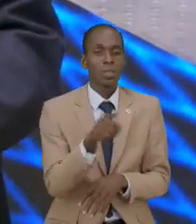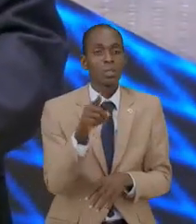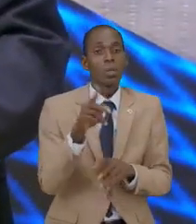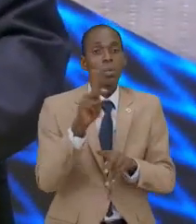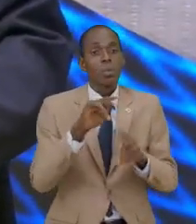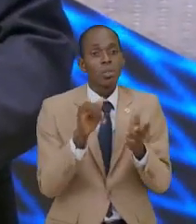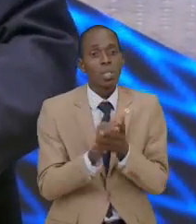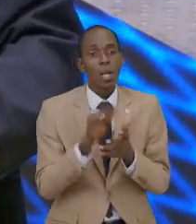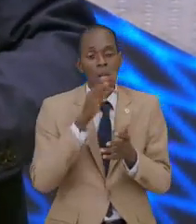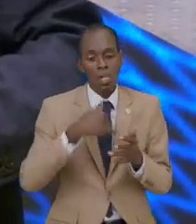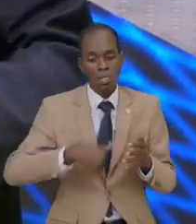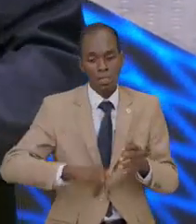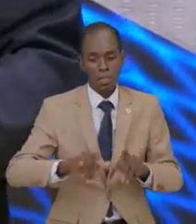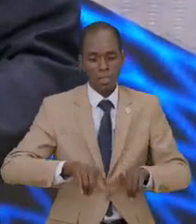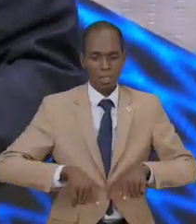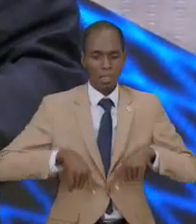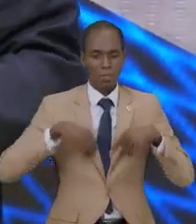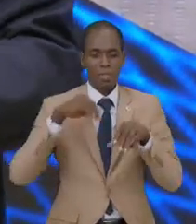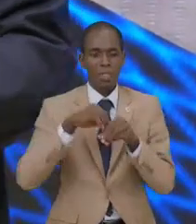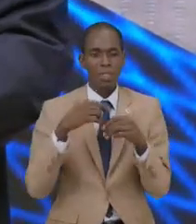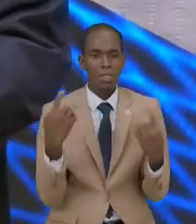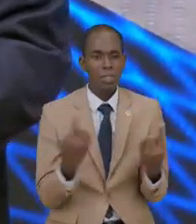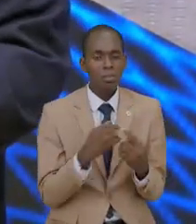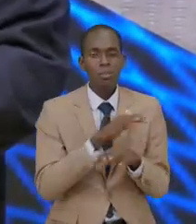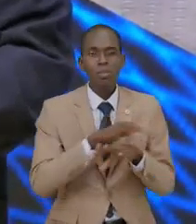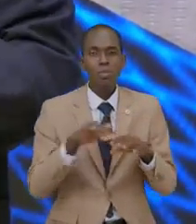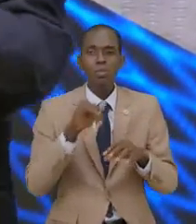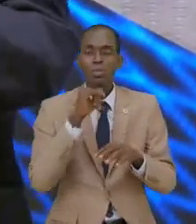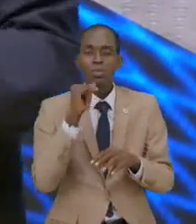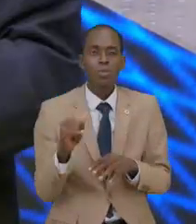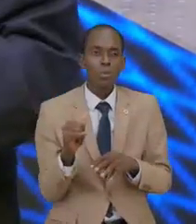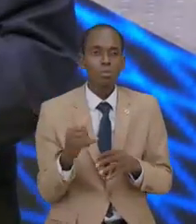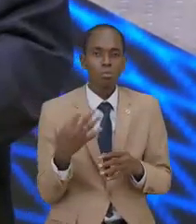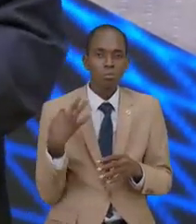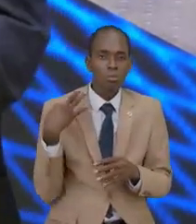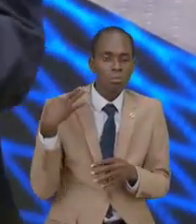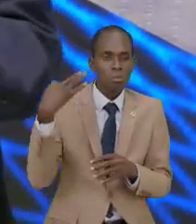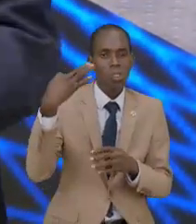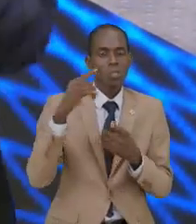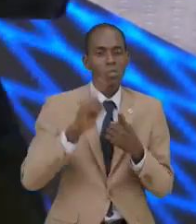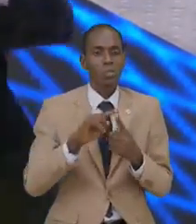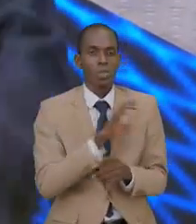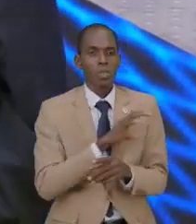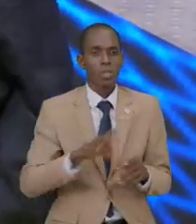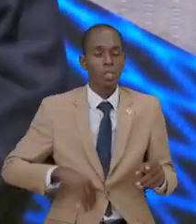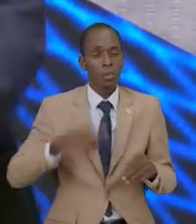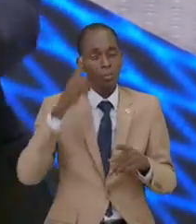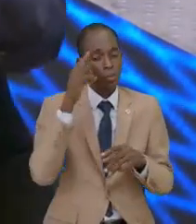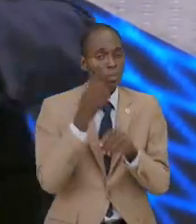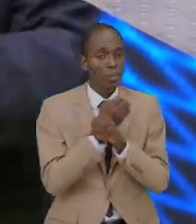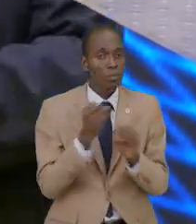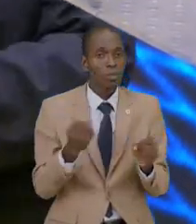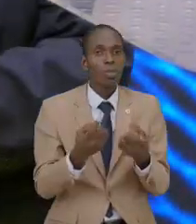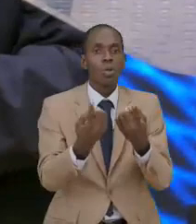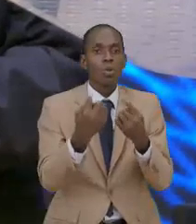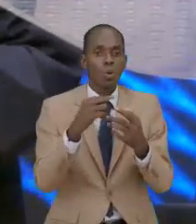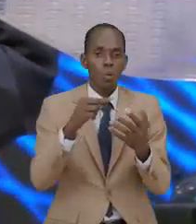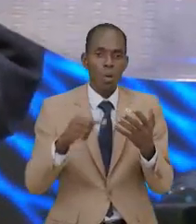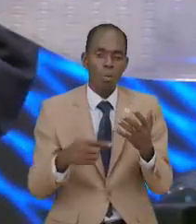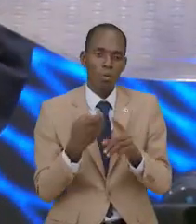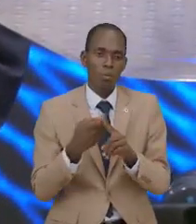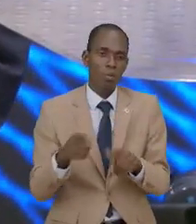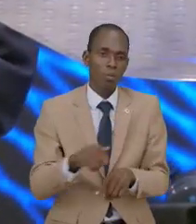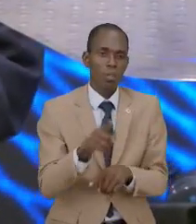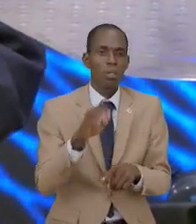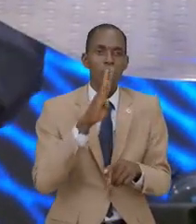living in sin and they do not apply to Christ for salvation. Come out from among them and be ye